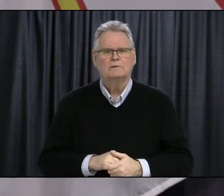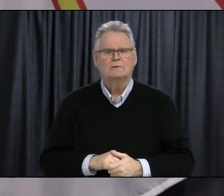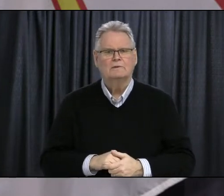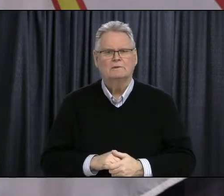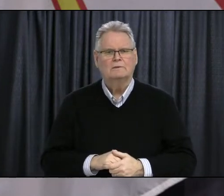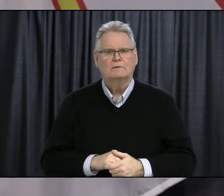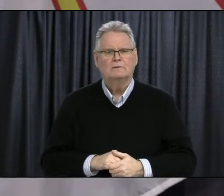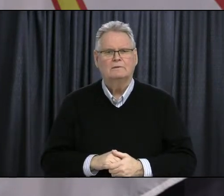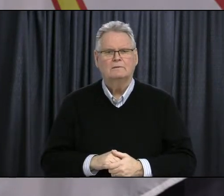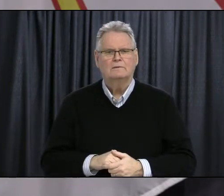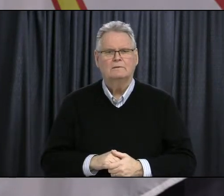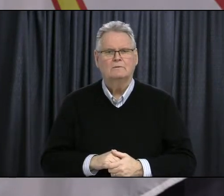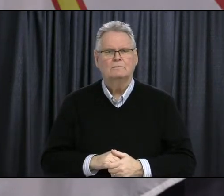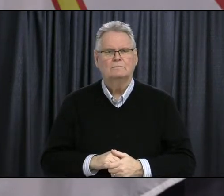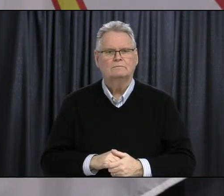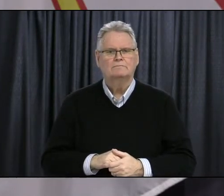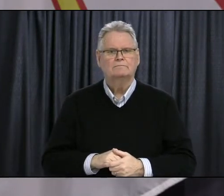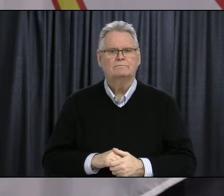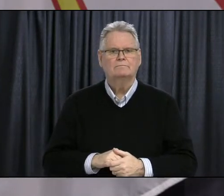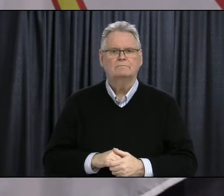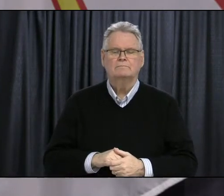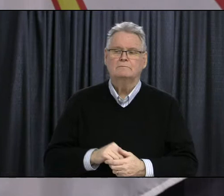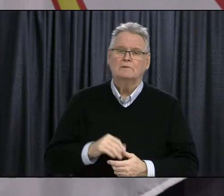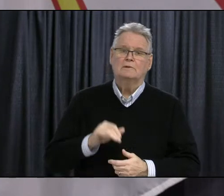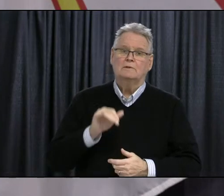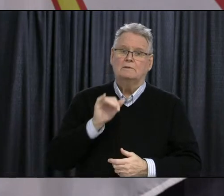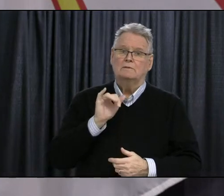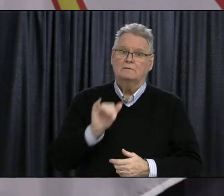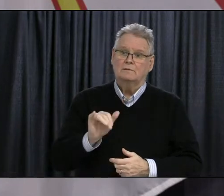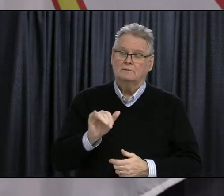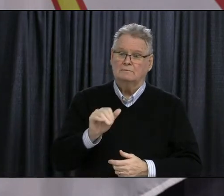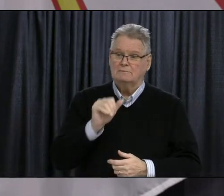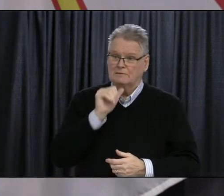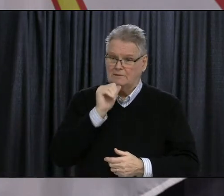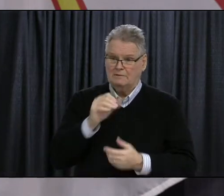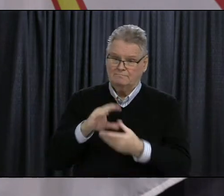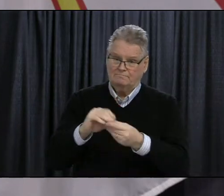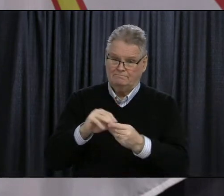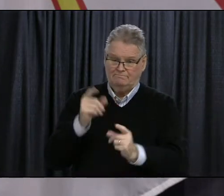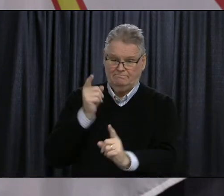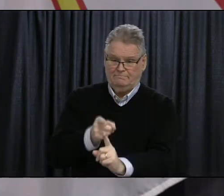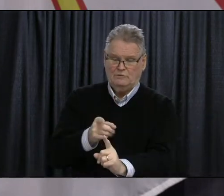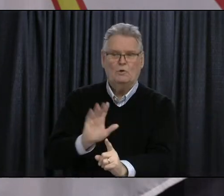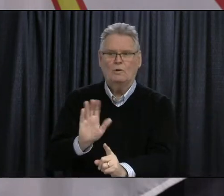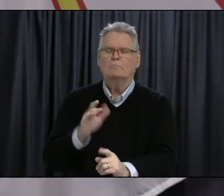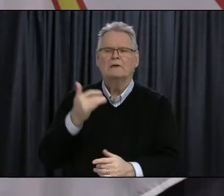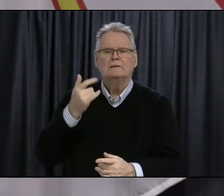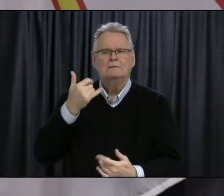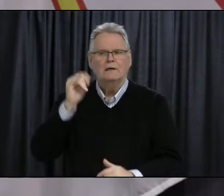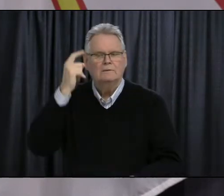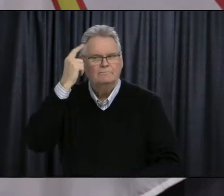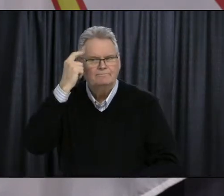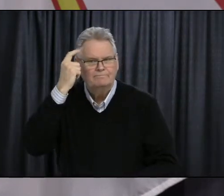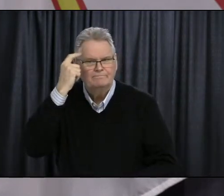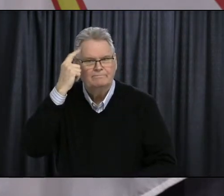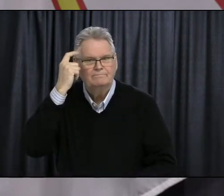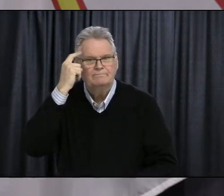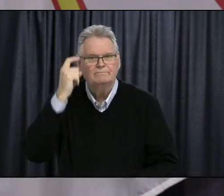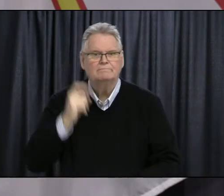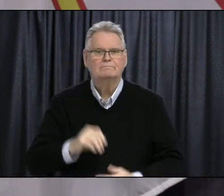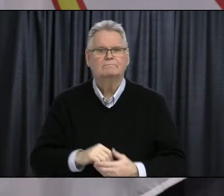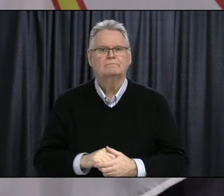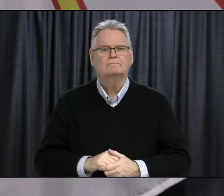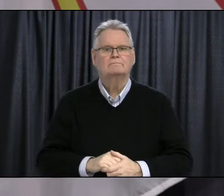a suspect case is a case that is symptomatic and associated, so linked in some